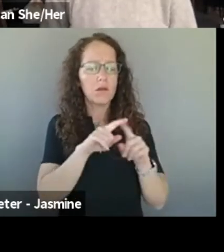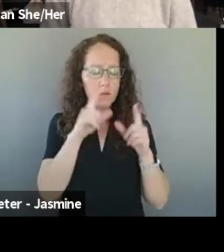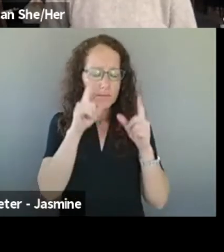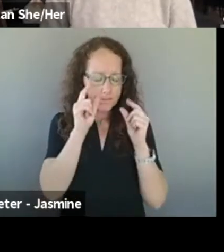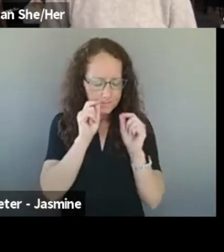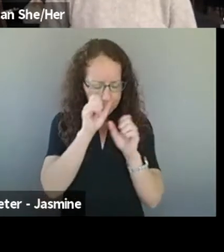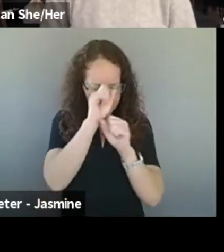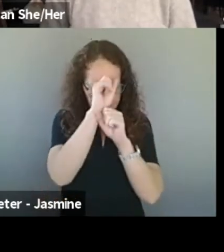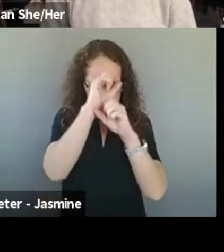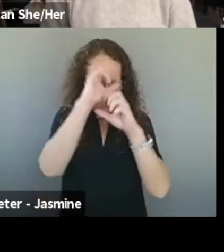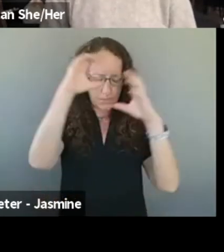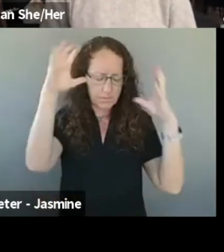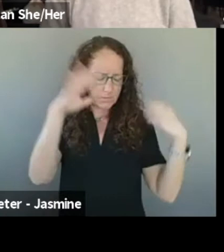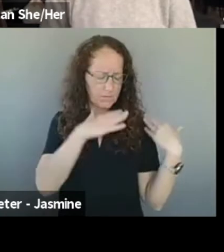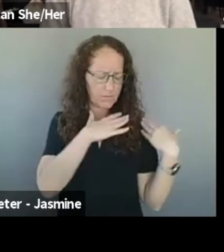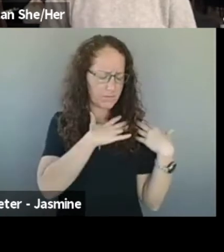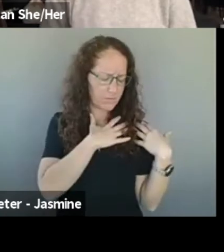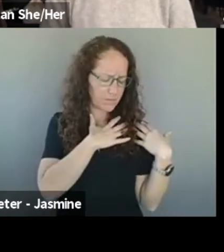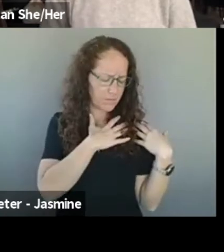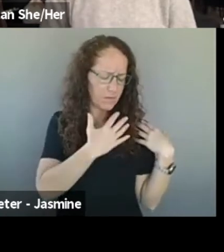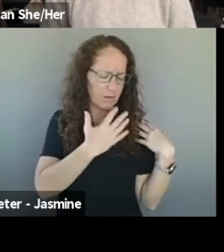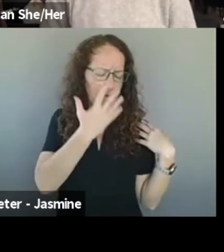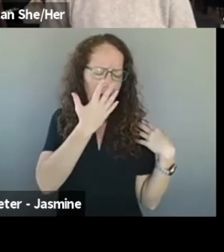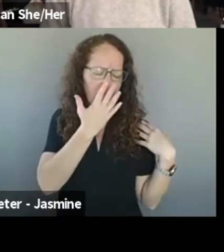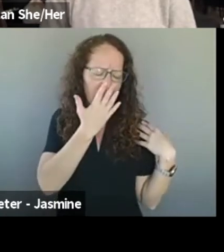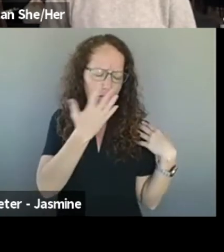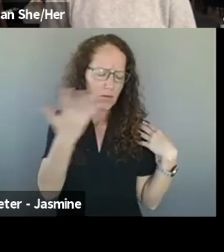happening in your body.